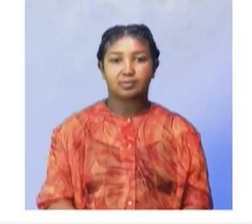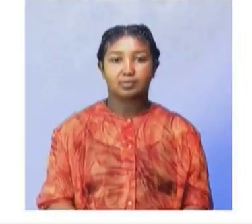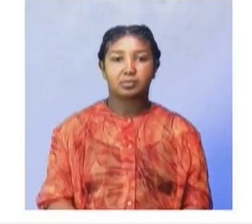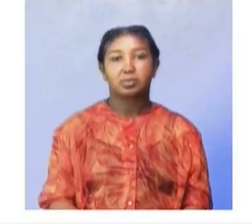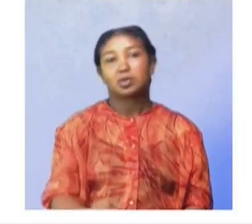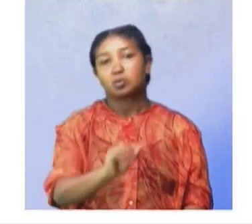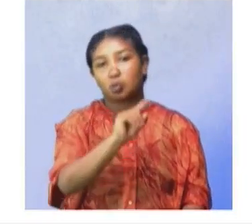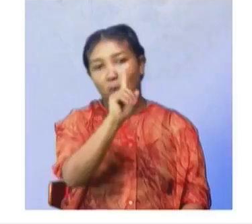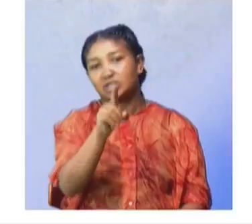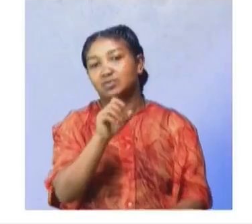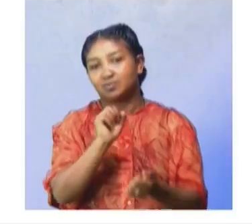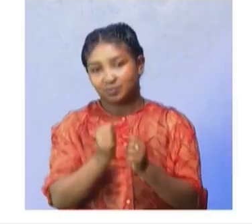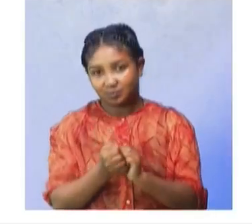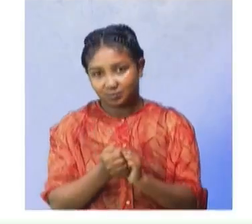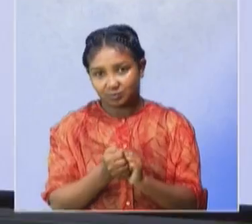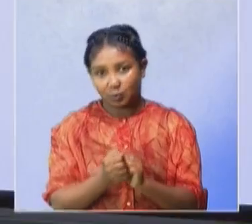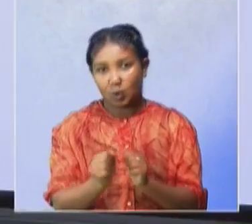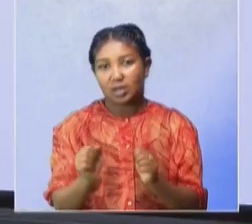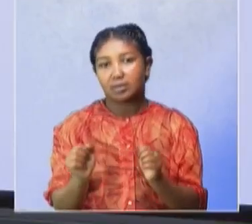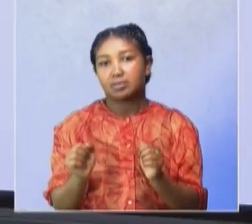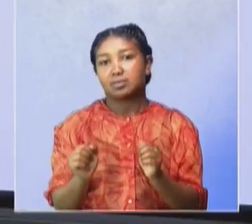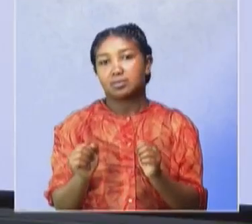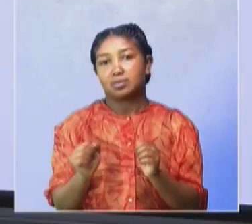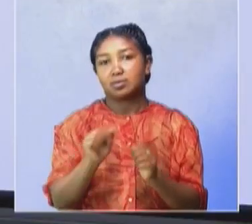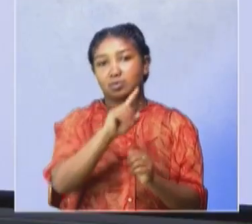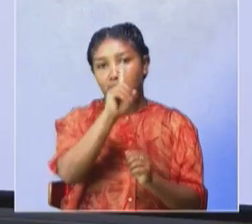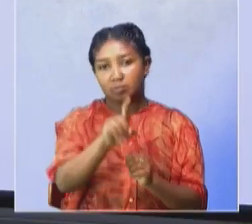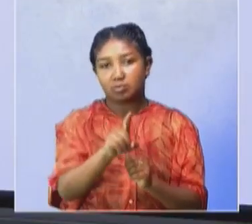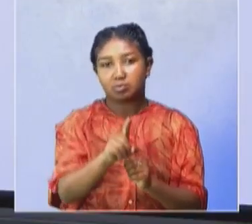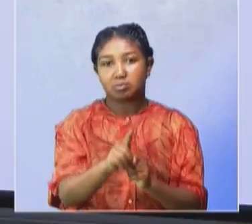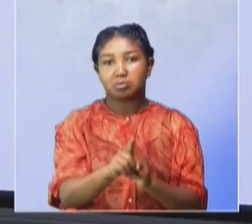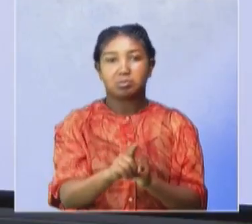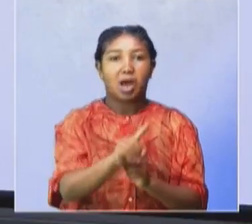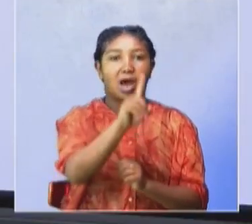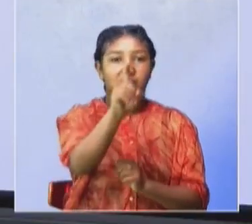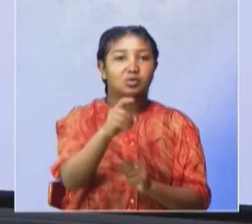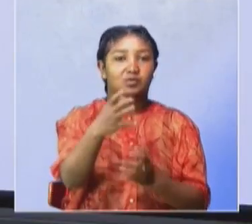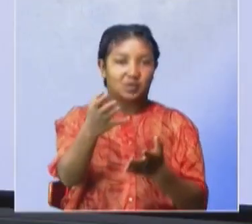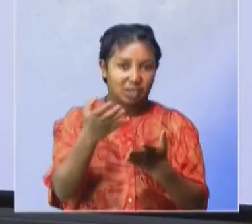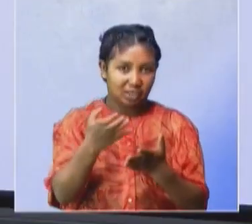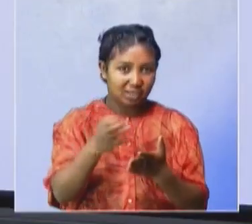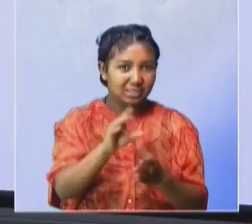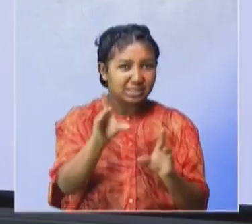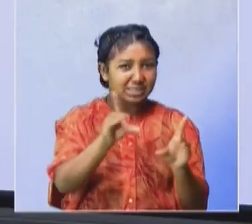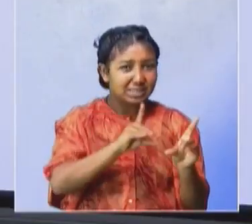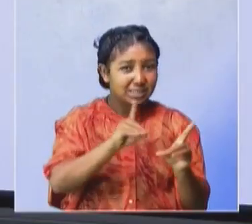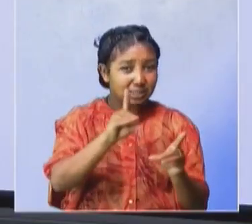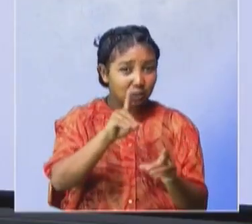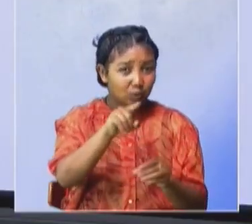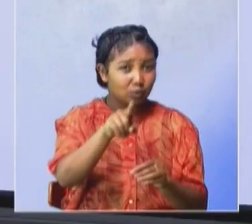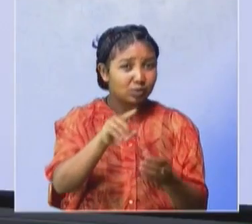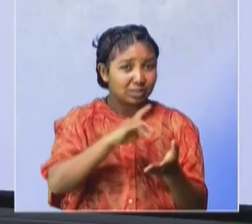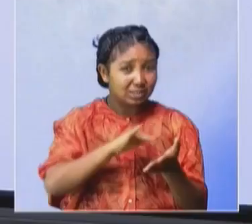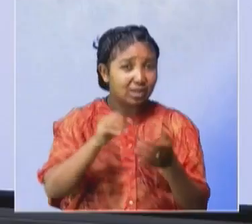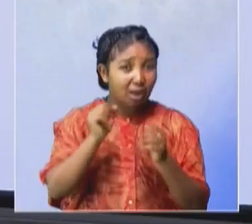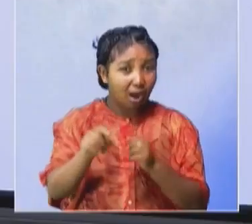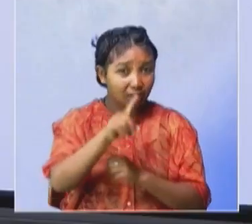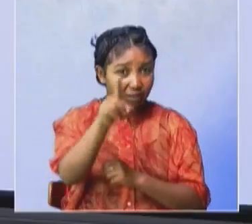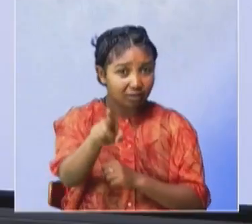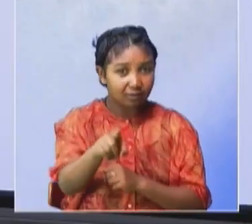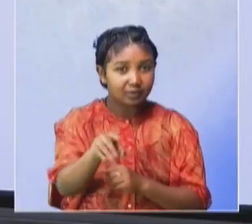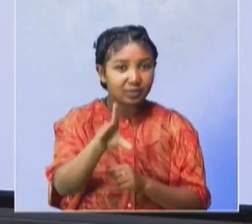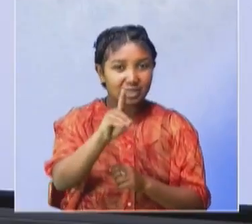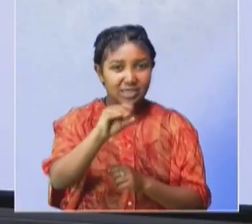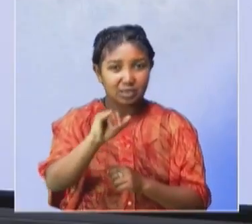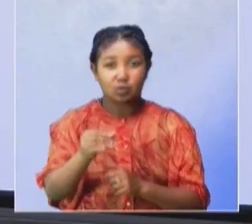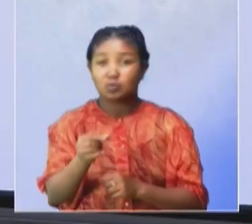as a question or interrogative forms, like asking question, did you study hard? Did